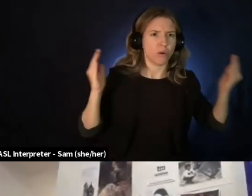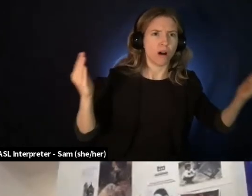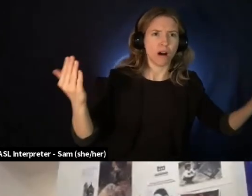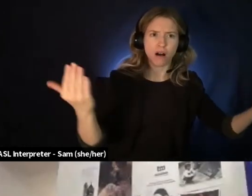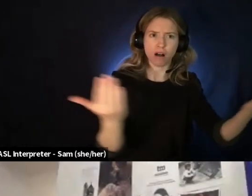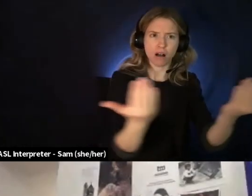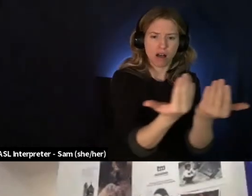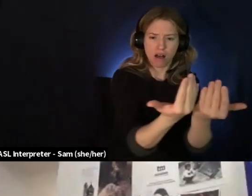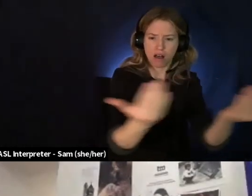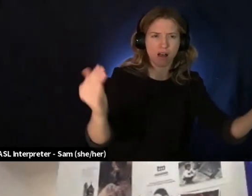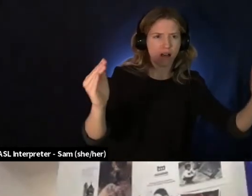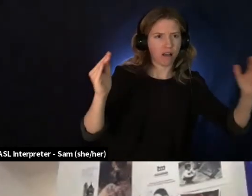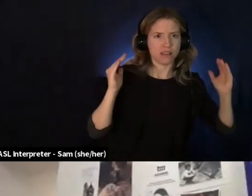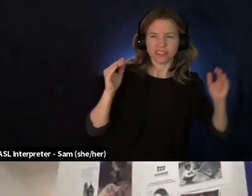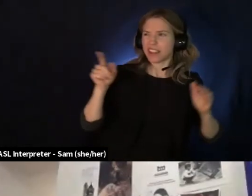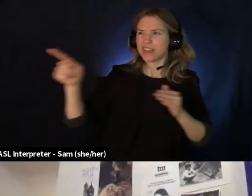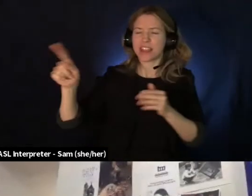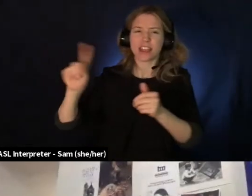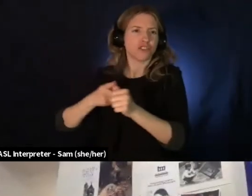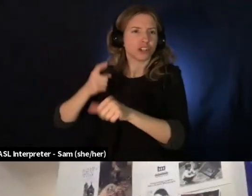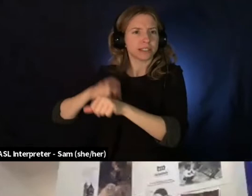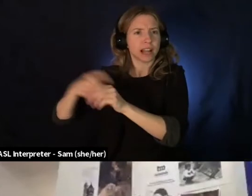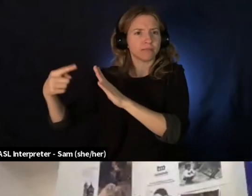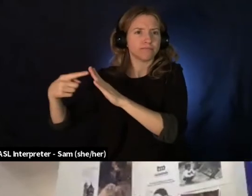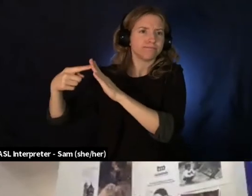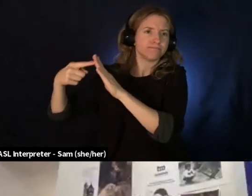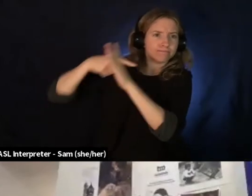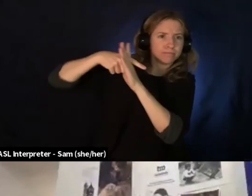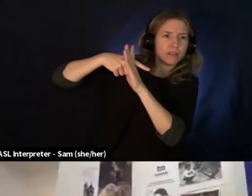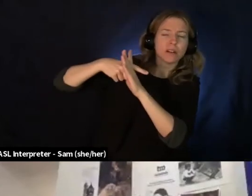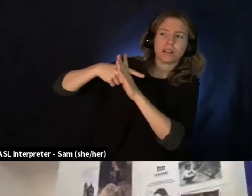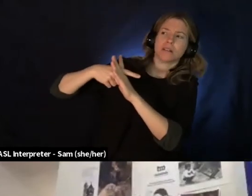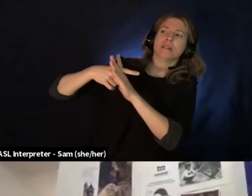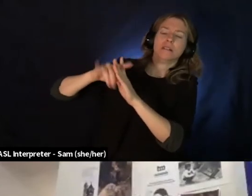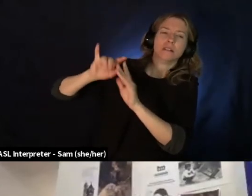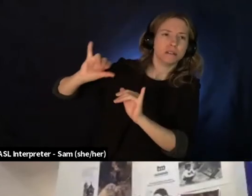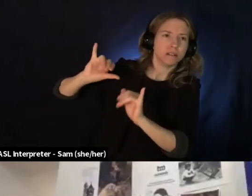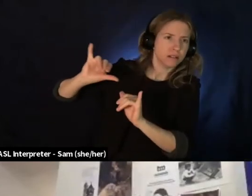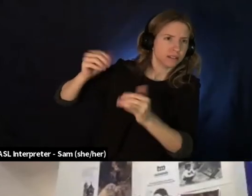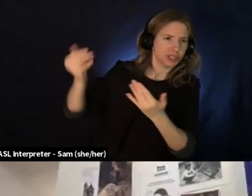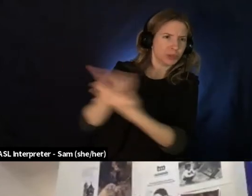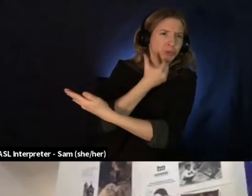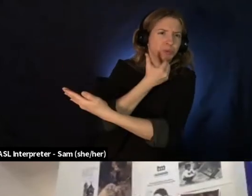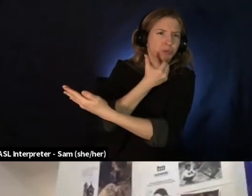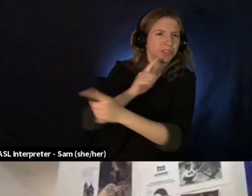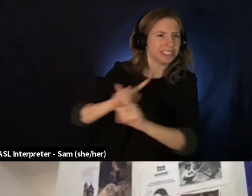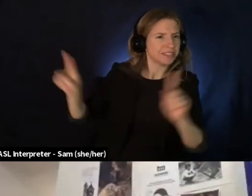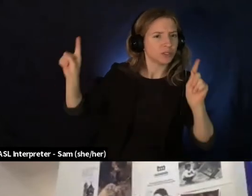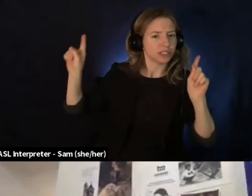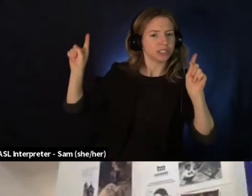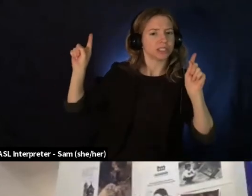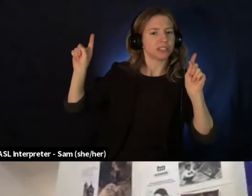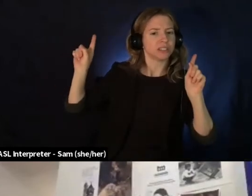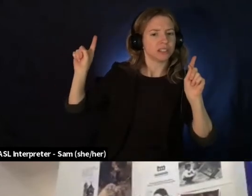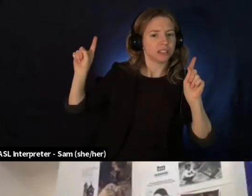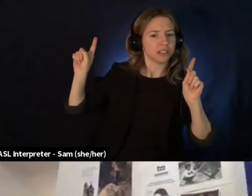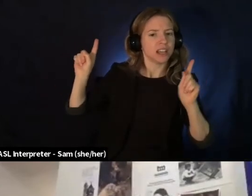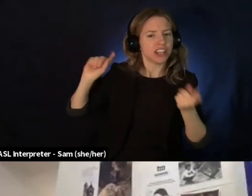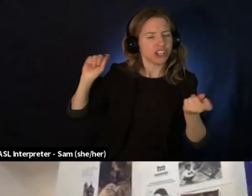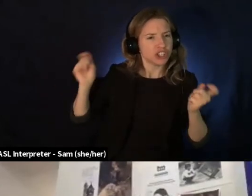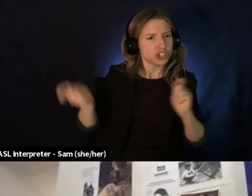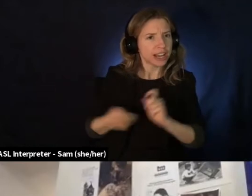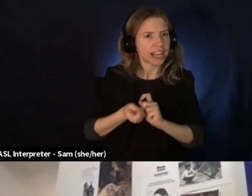only ourselves, but for our nuclear family, and in turn our clans, and in turn our